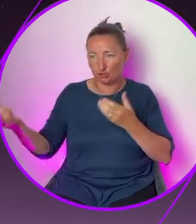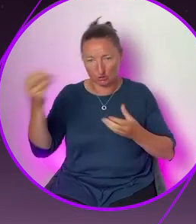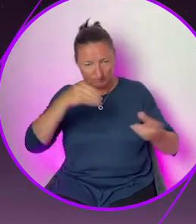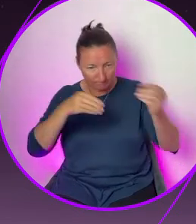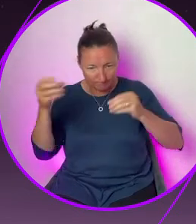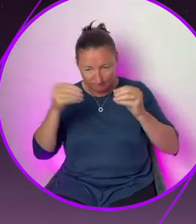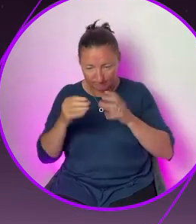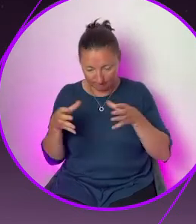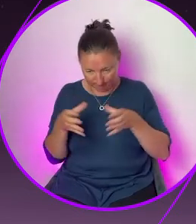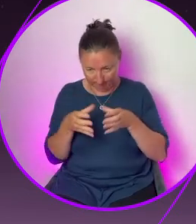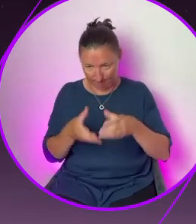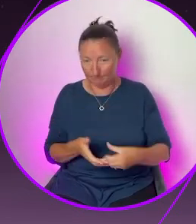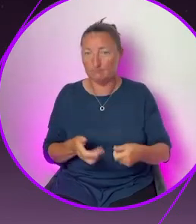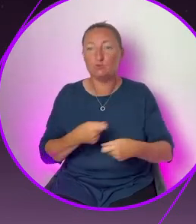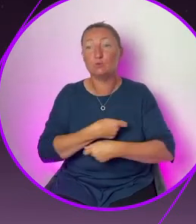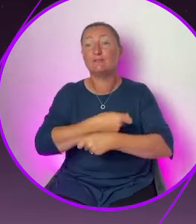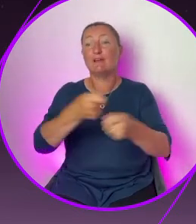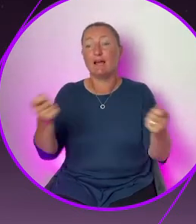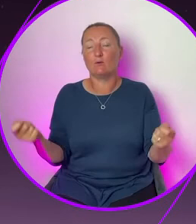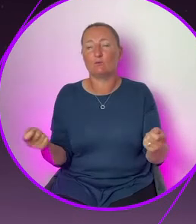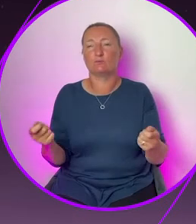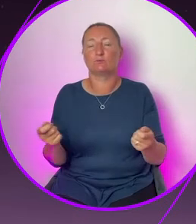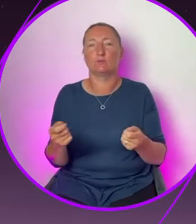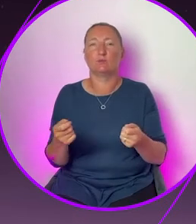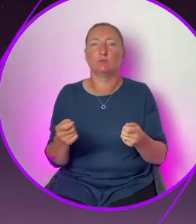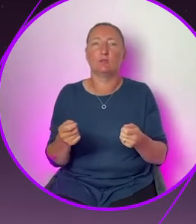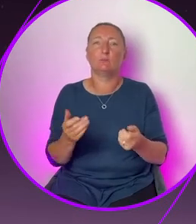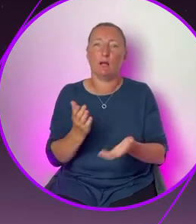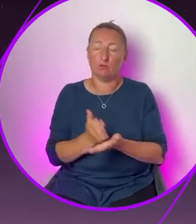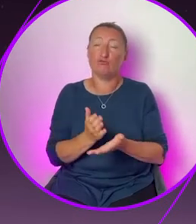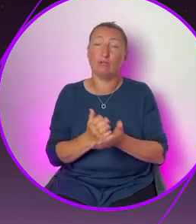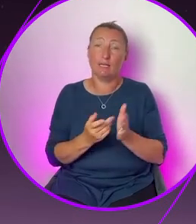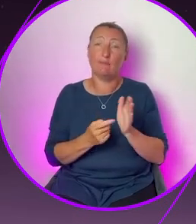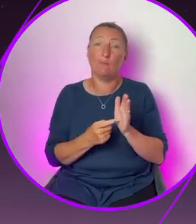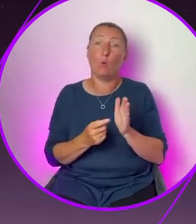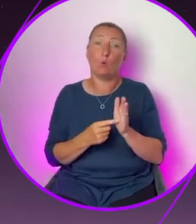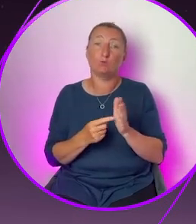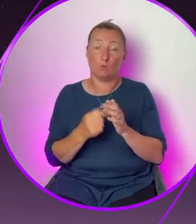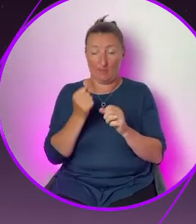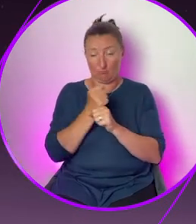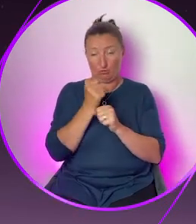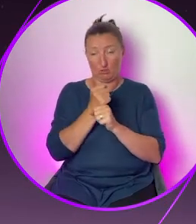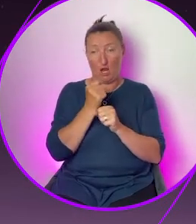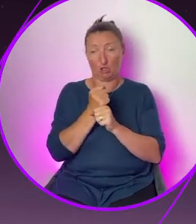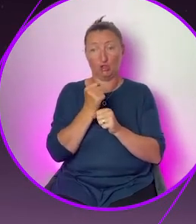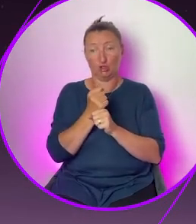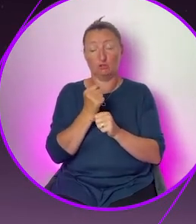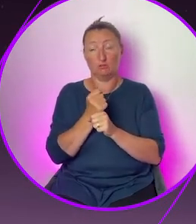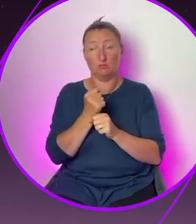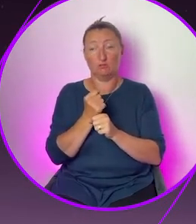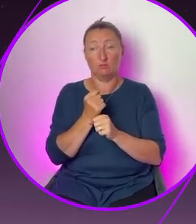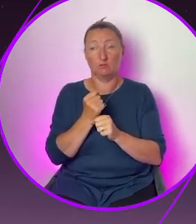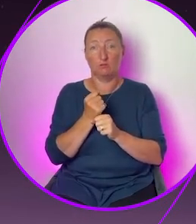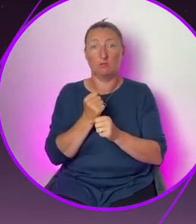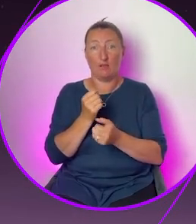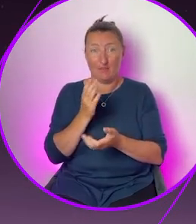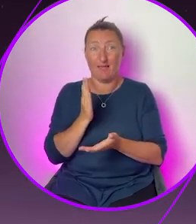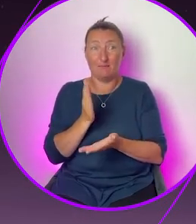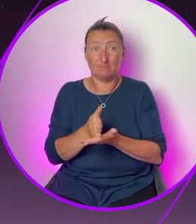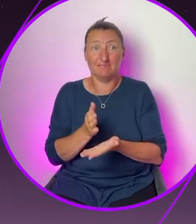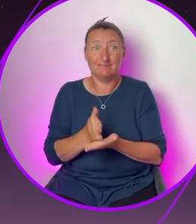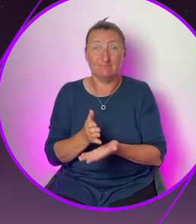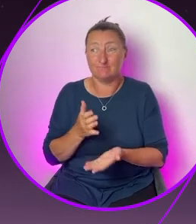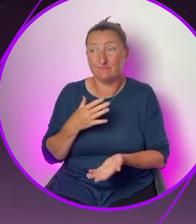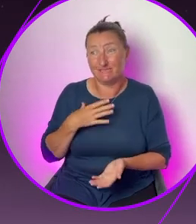Yeah. But I think this is sort of the key, is that, you know, with production there really does need to be